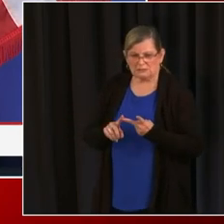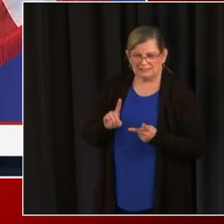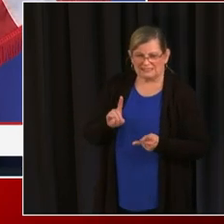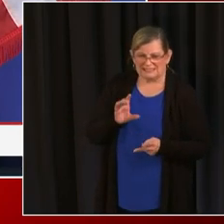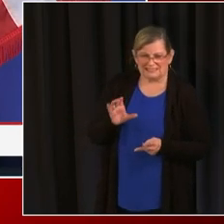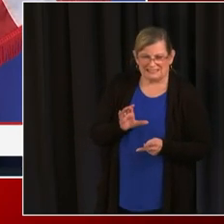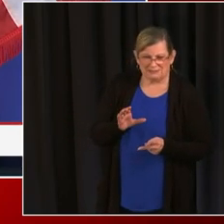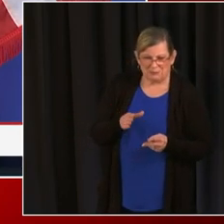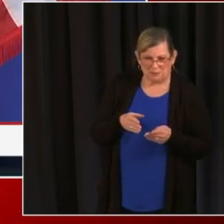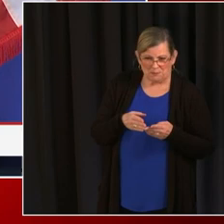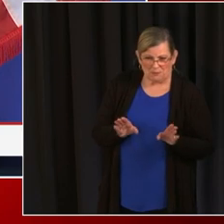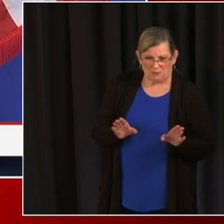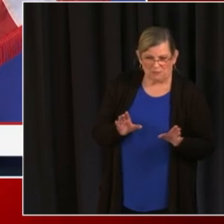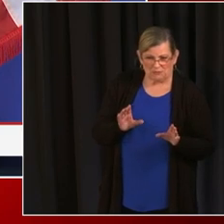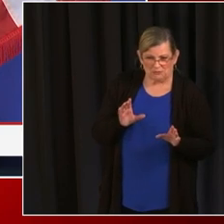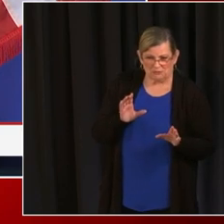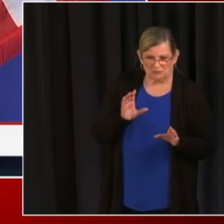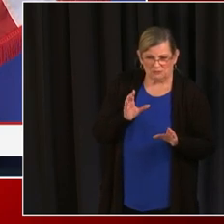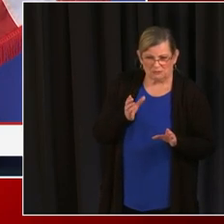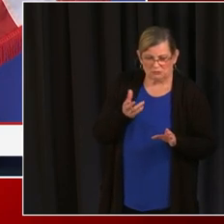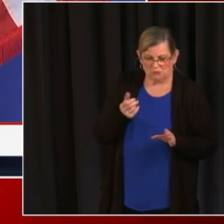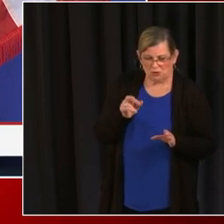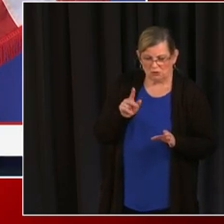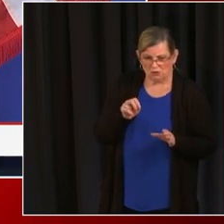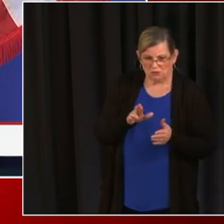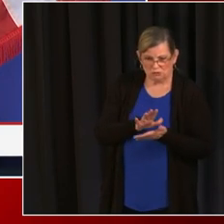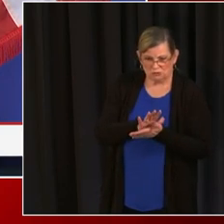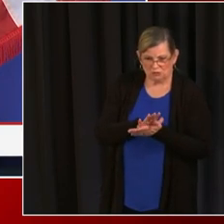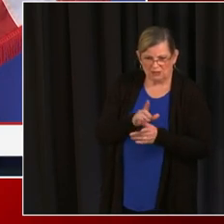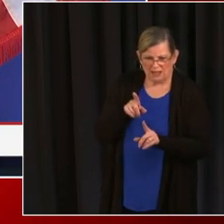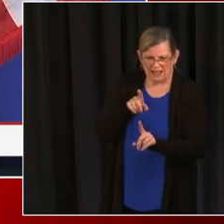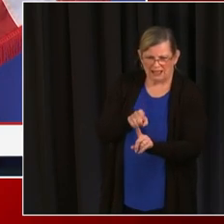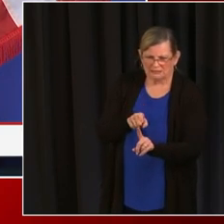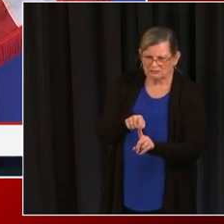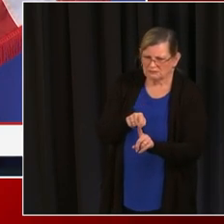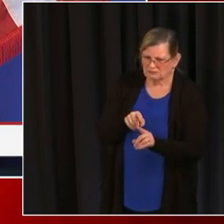be active with their students as well.